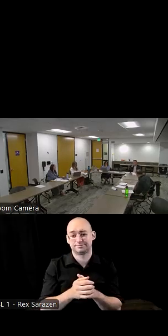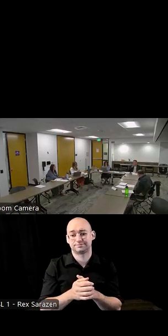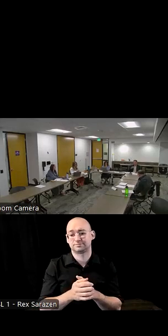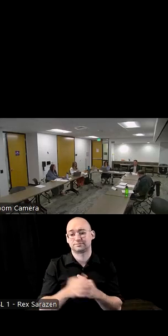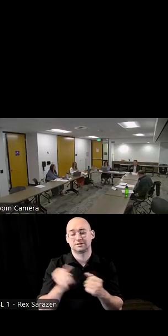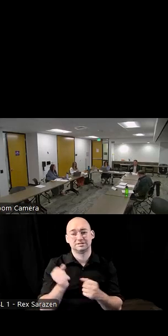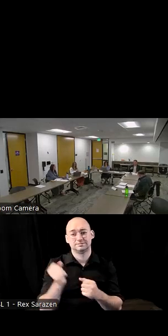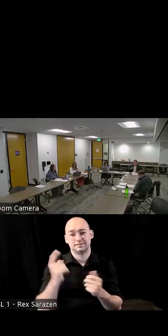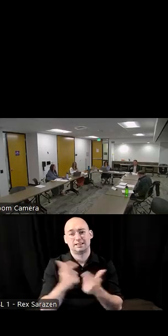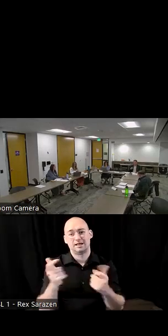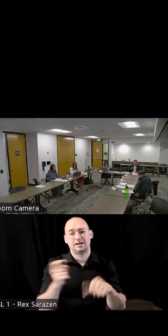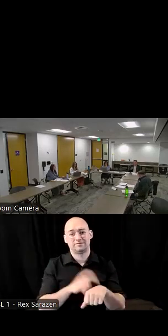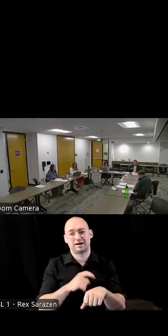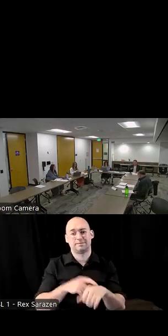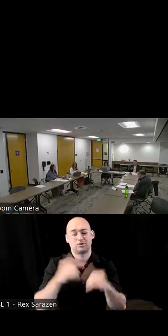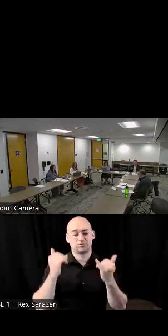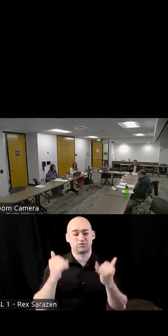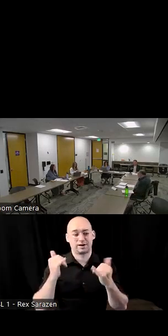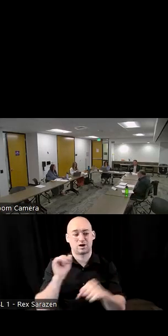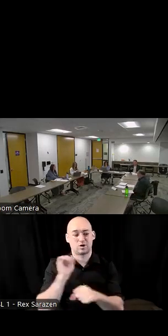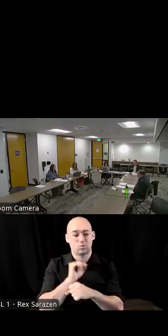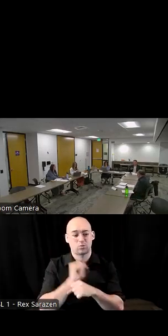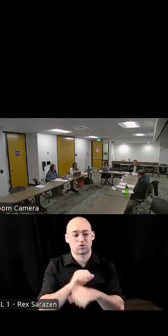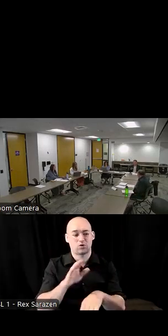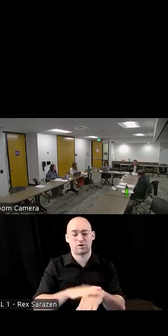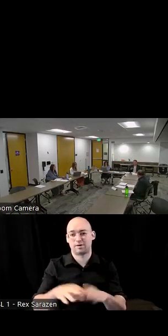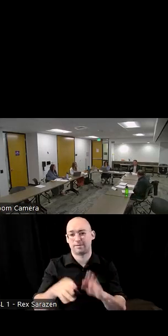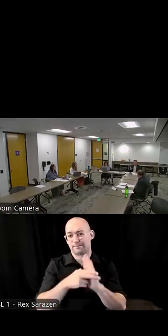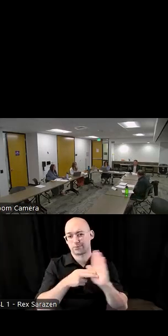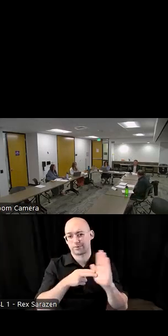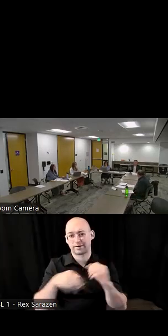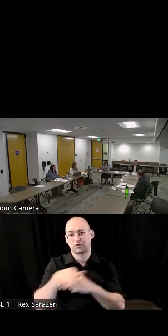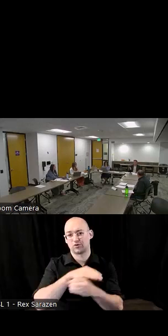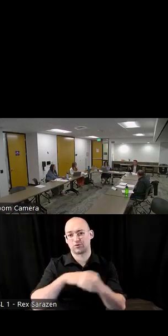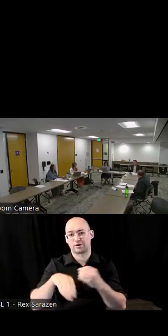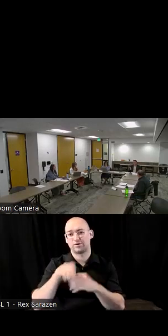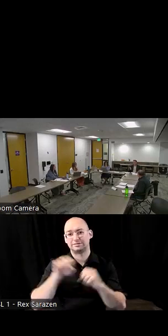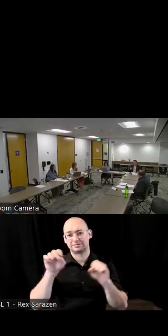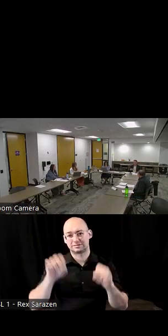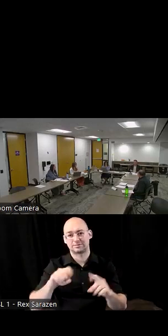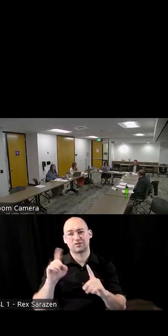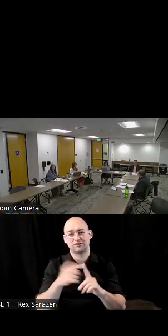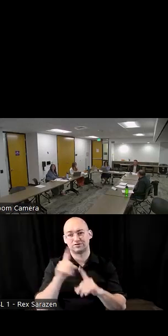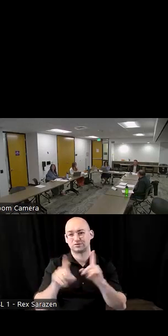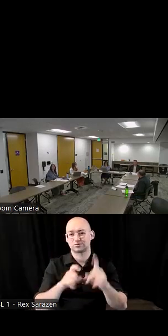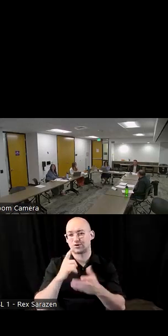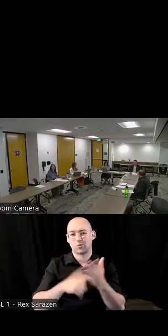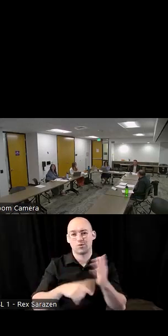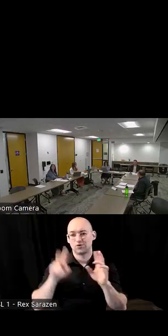time right now working on some branding around the system. The first question is, what do you call it, right?